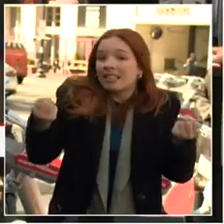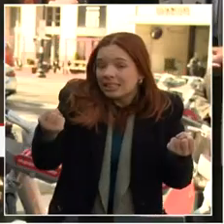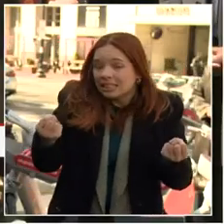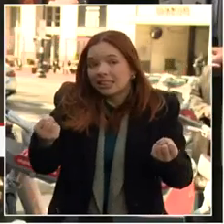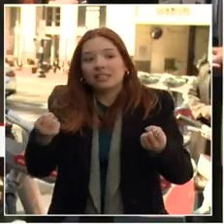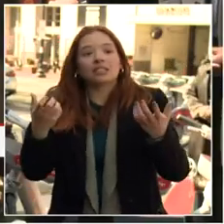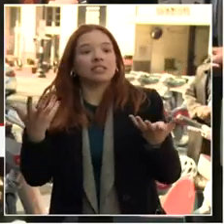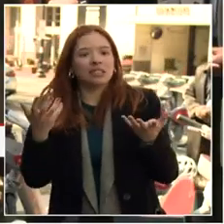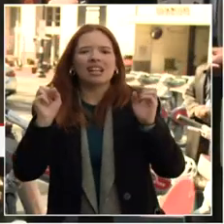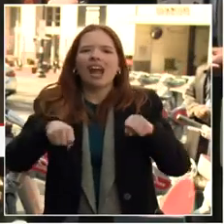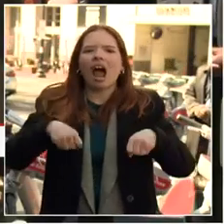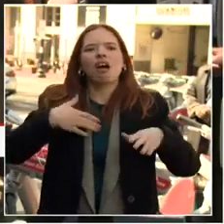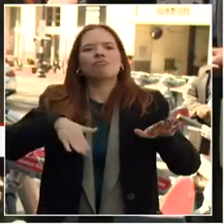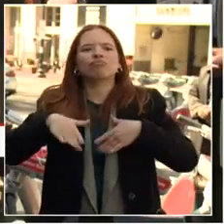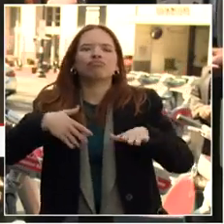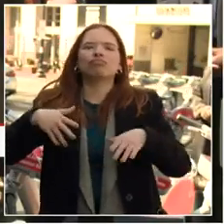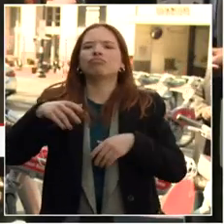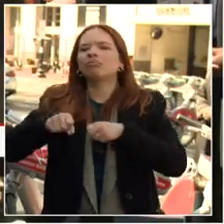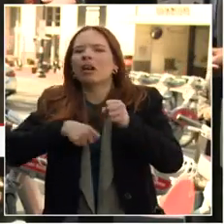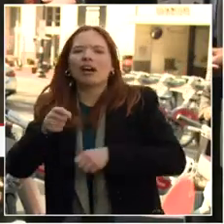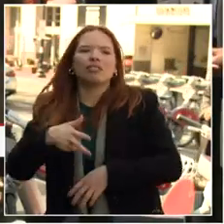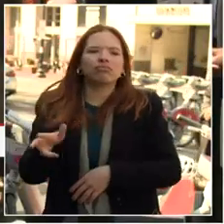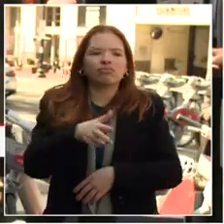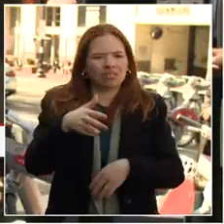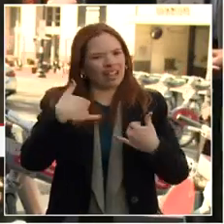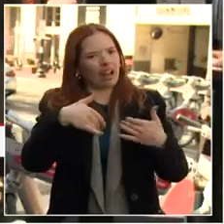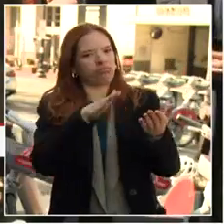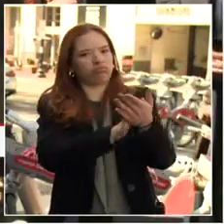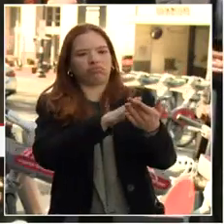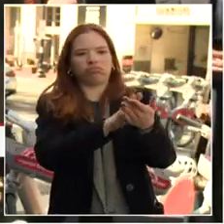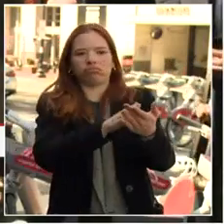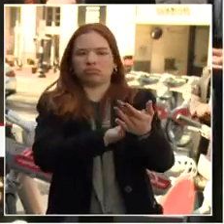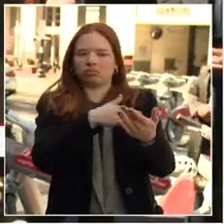want to salute the mayor's leadership as Washington, D.C. is